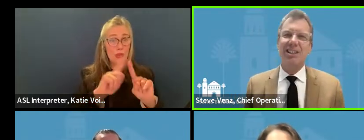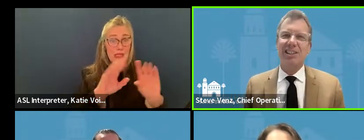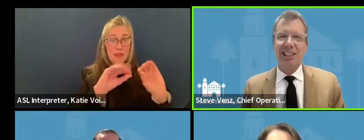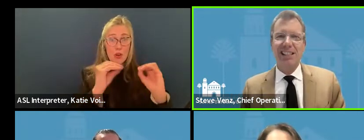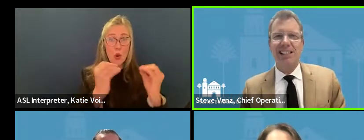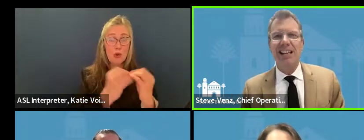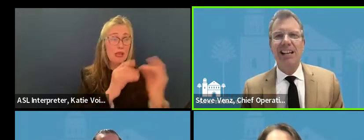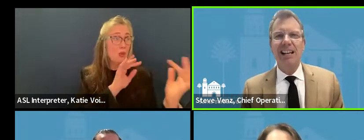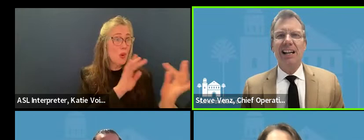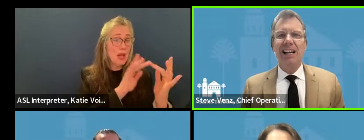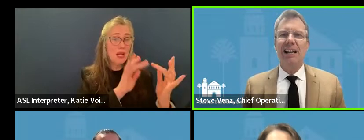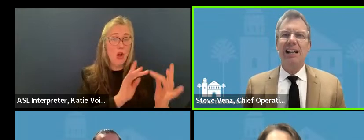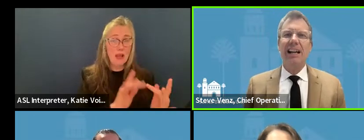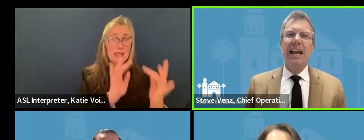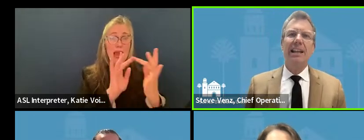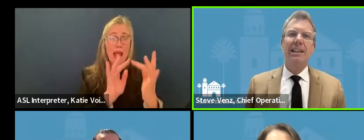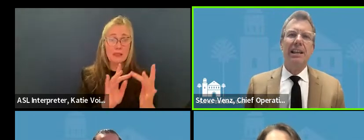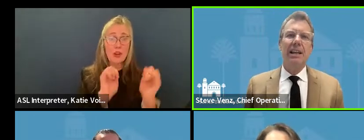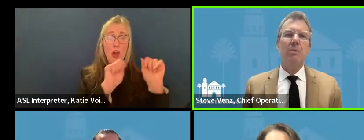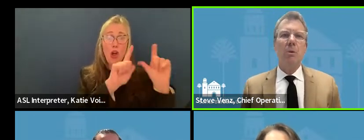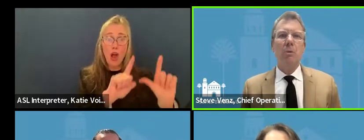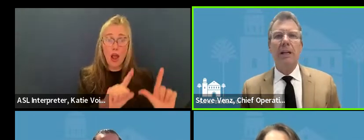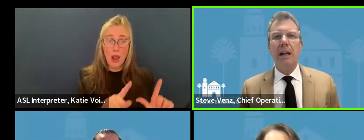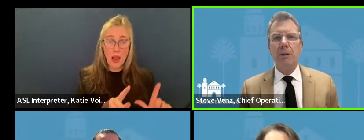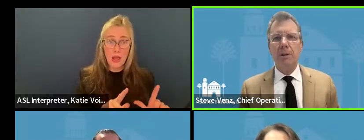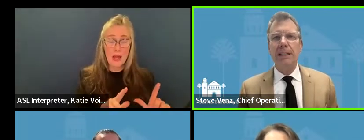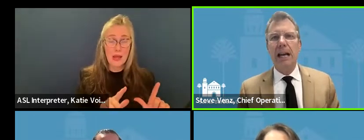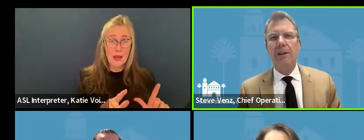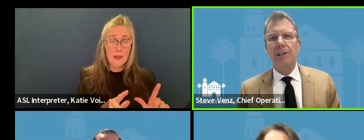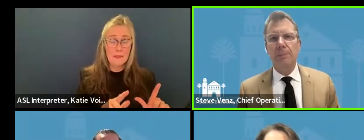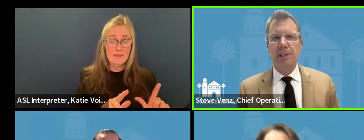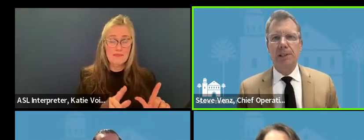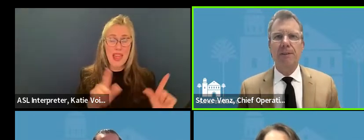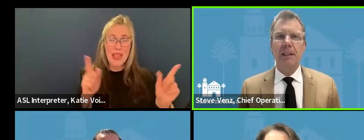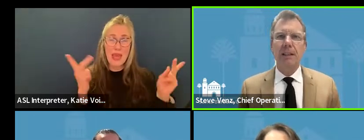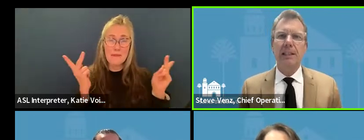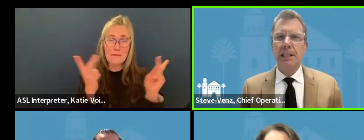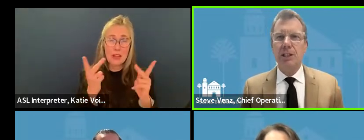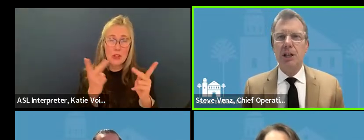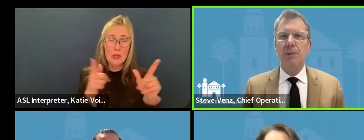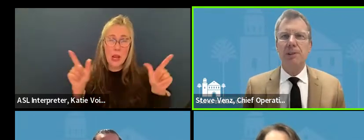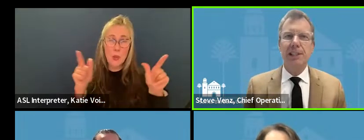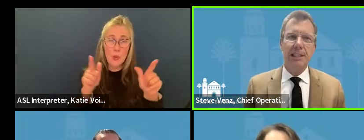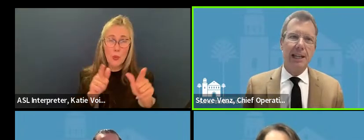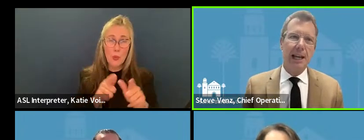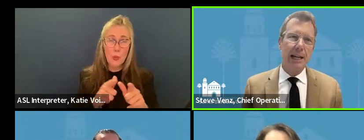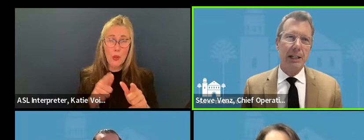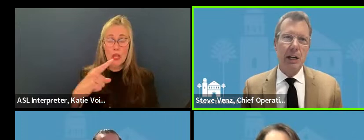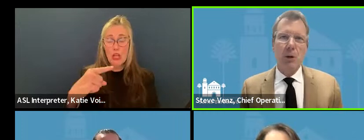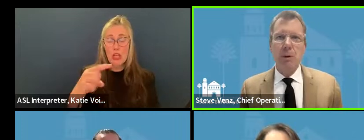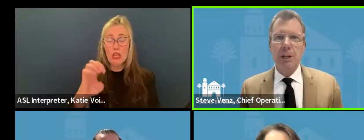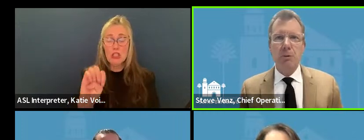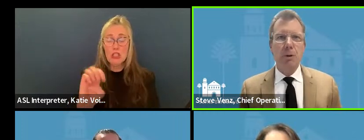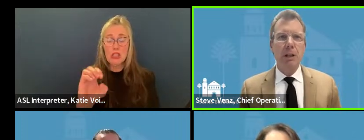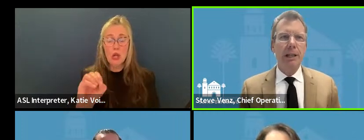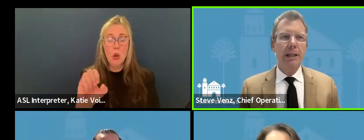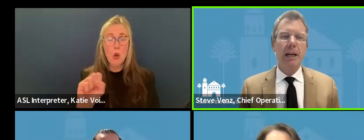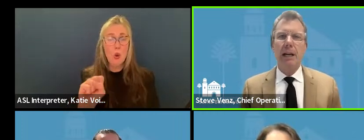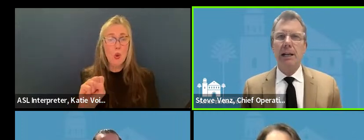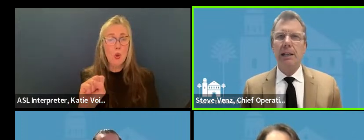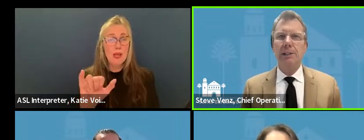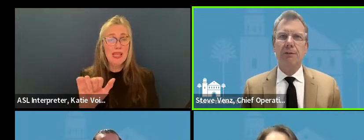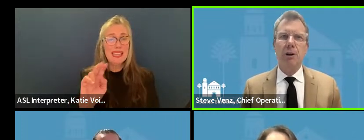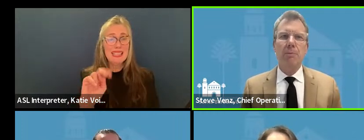organizations and agencies, and then we narrowed it down specifically to GeoCentric, which